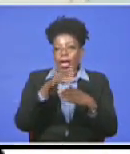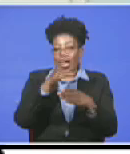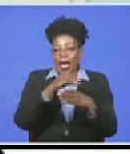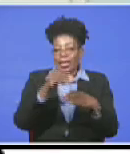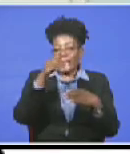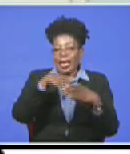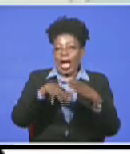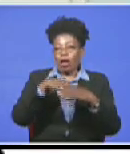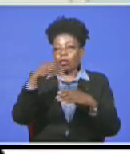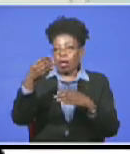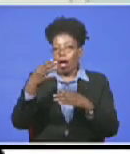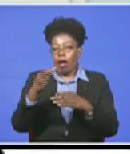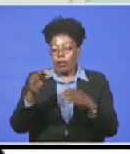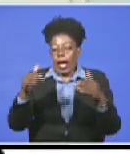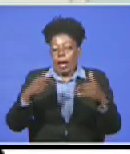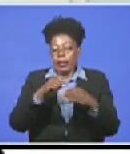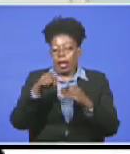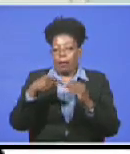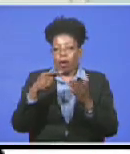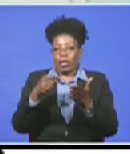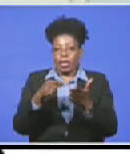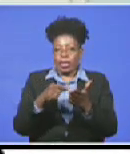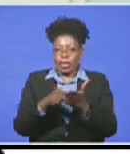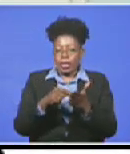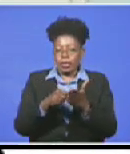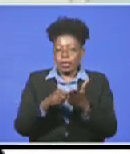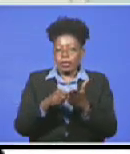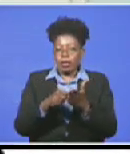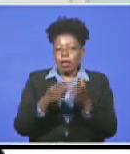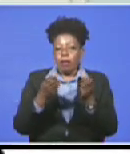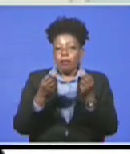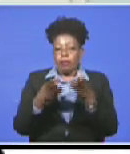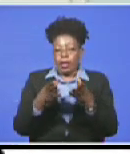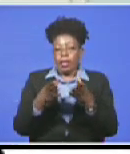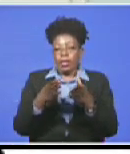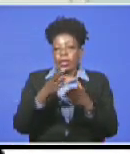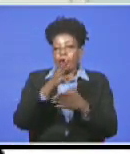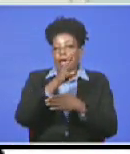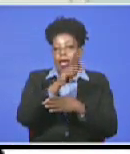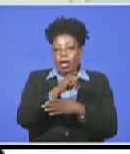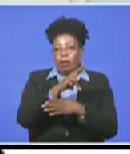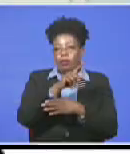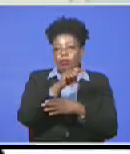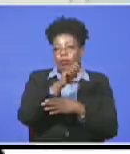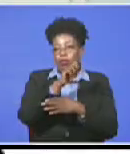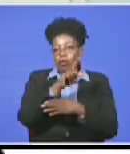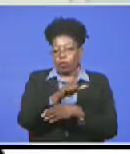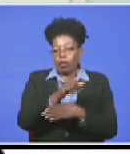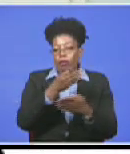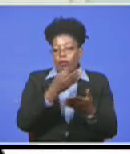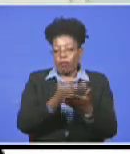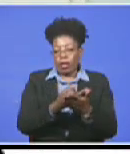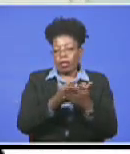out of. And we're happy about this unique scenario because, again, a lot of mutual funds are determined by their underlying assets.